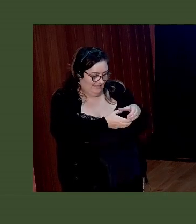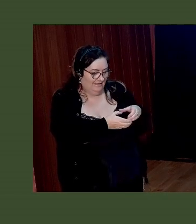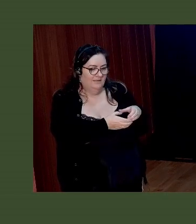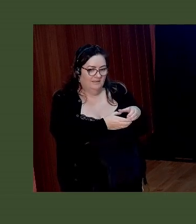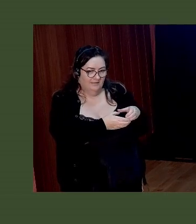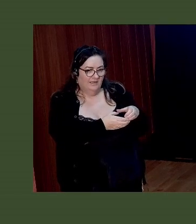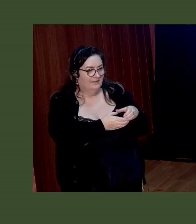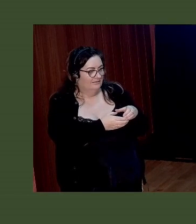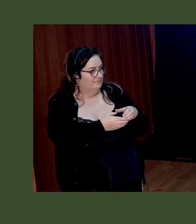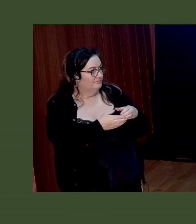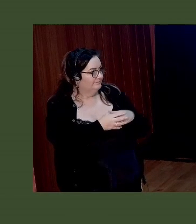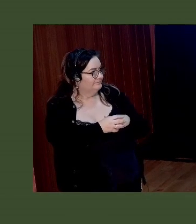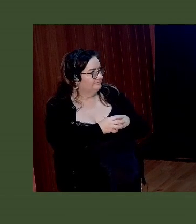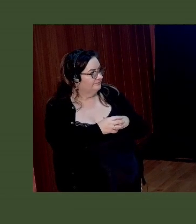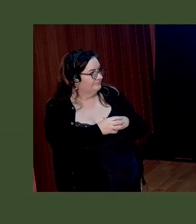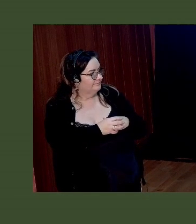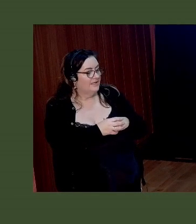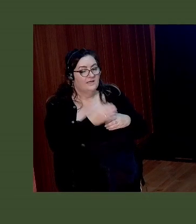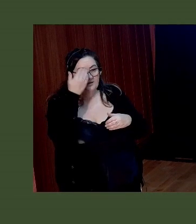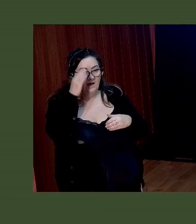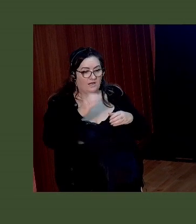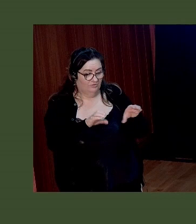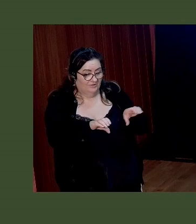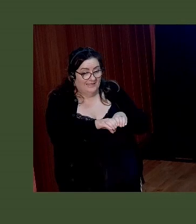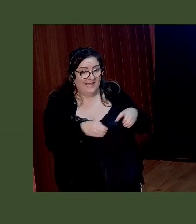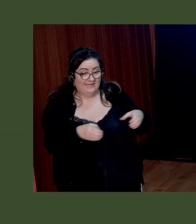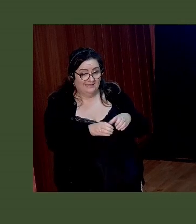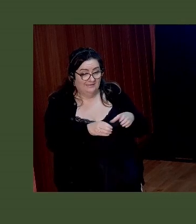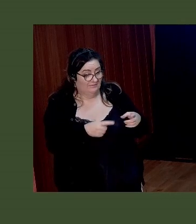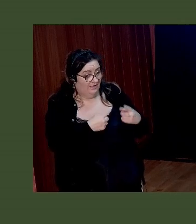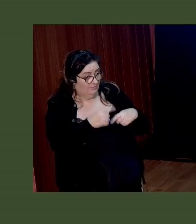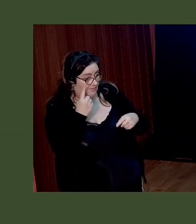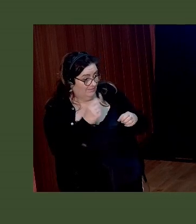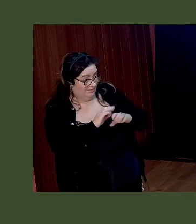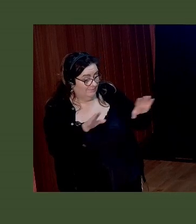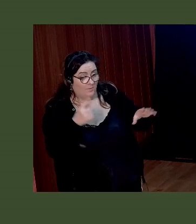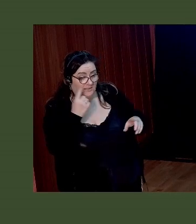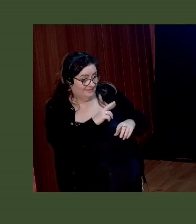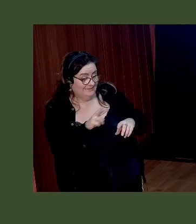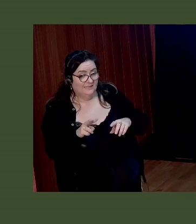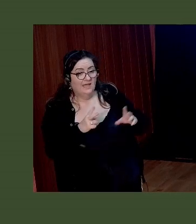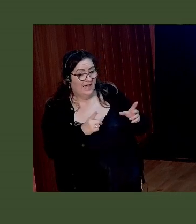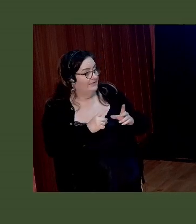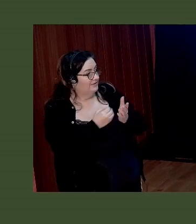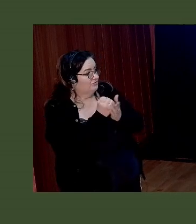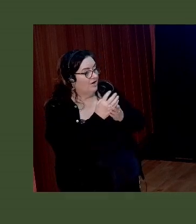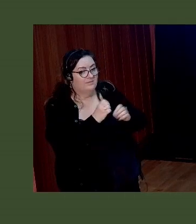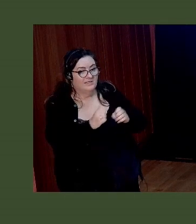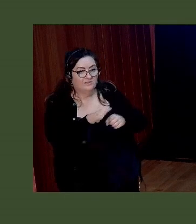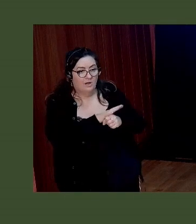was gradually decreasing. The Irish classes were in the public eye and were described in the local papers in each